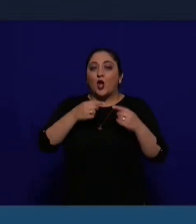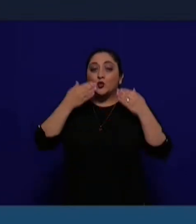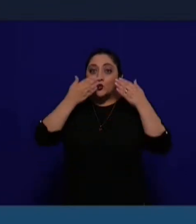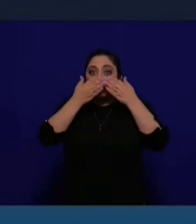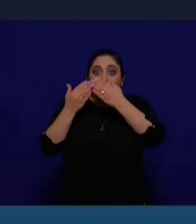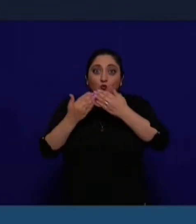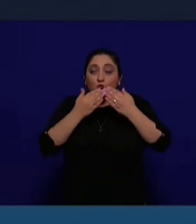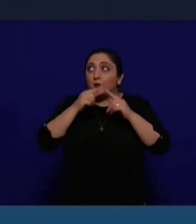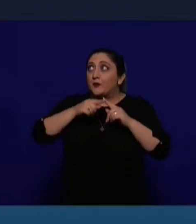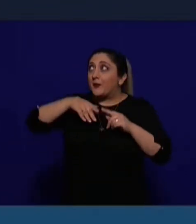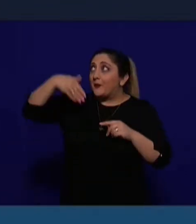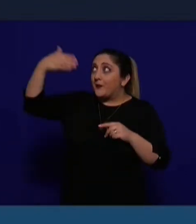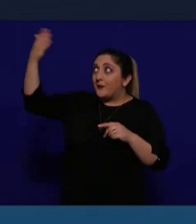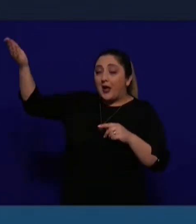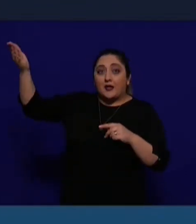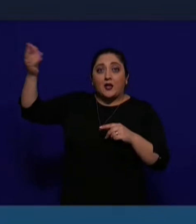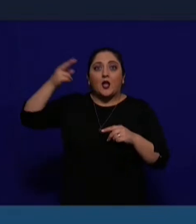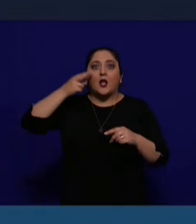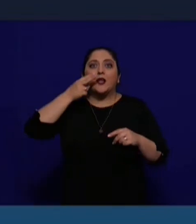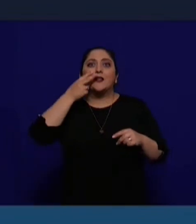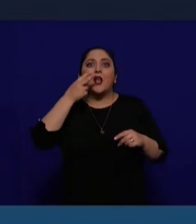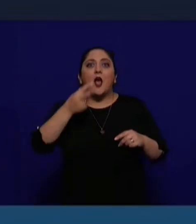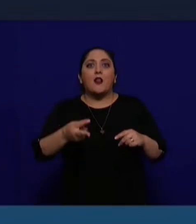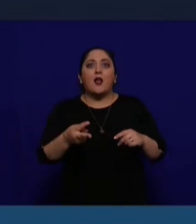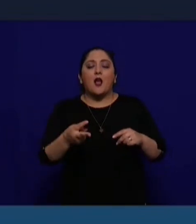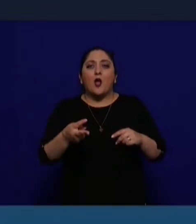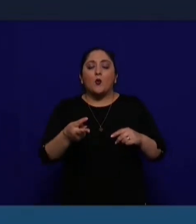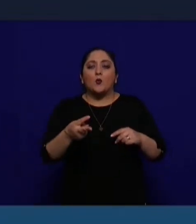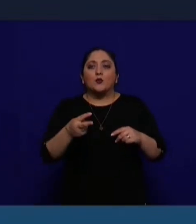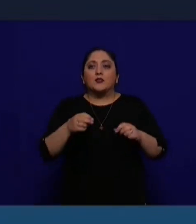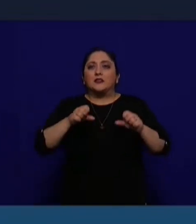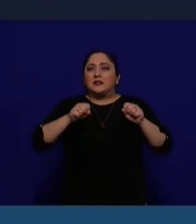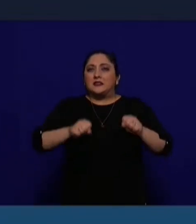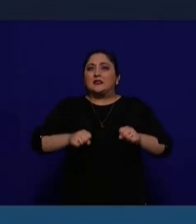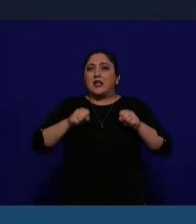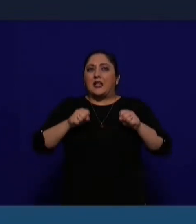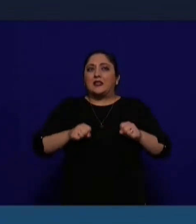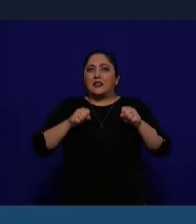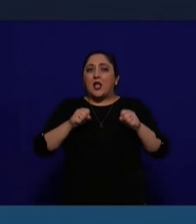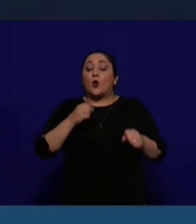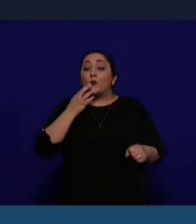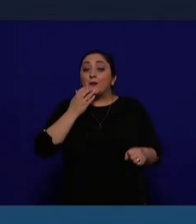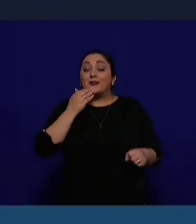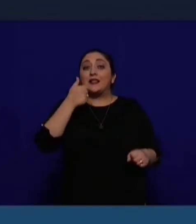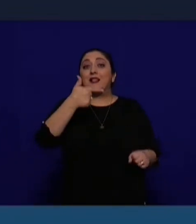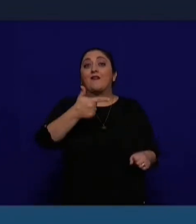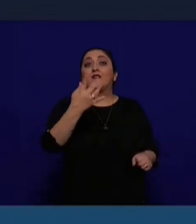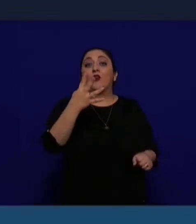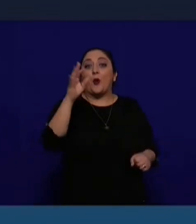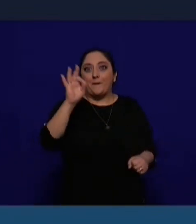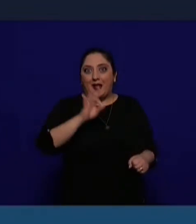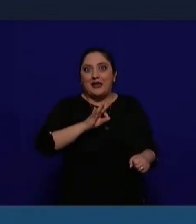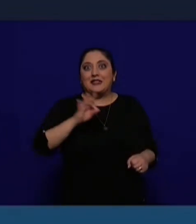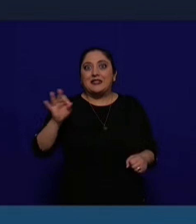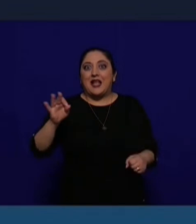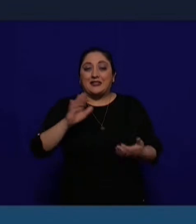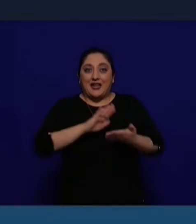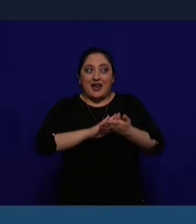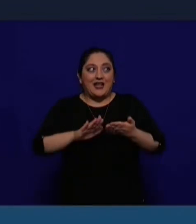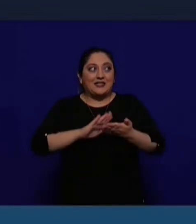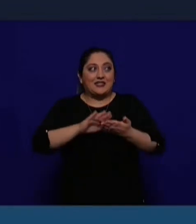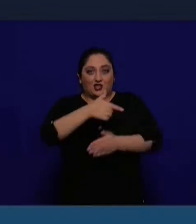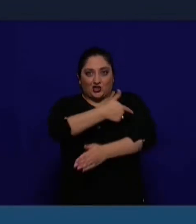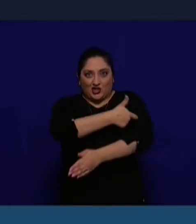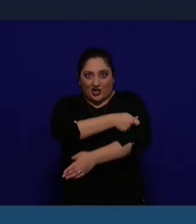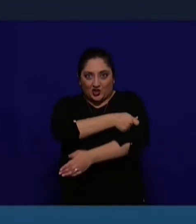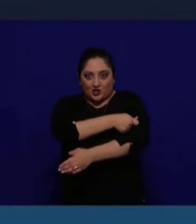naraw li l-herd immunity kien mistenni li jintlaħaq ta' 74% tal-popolazzjoni. Però wkoll bħalissa